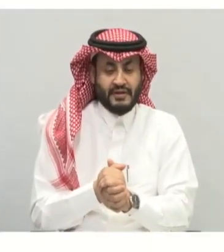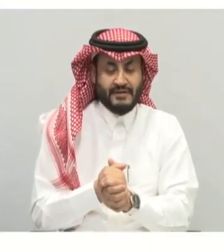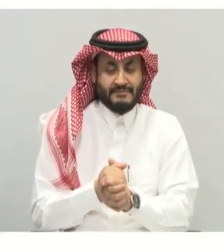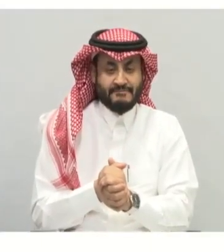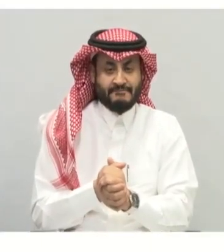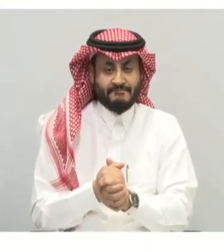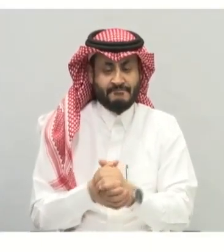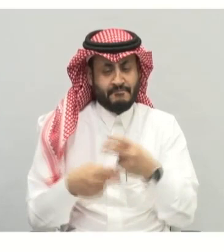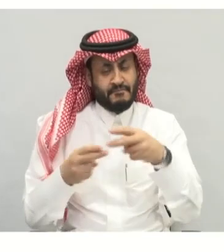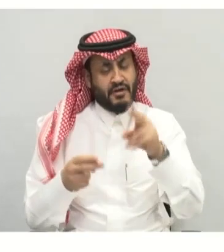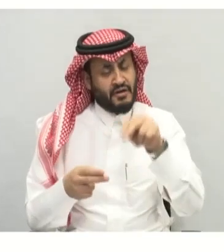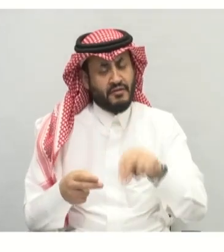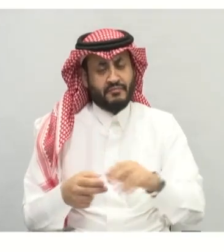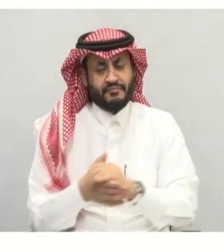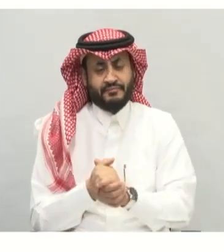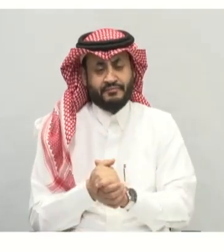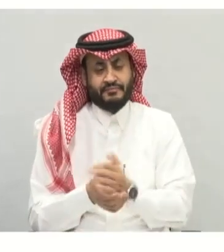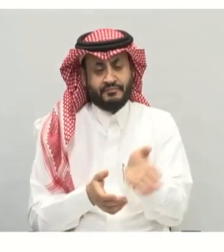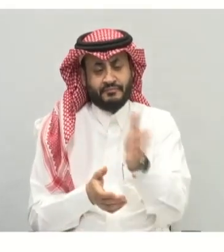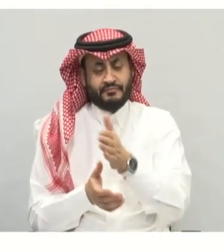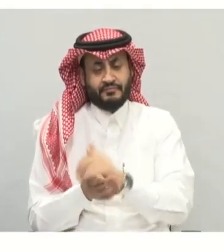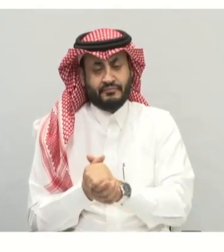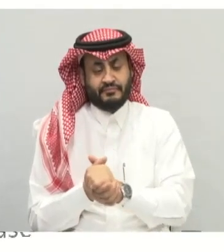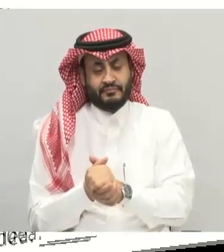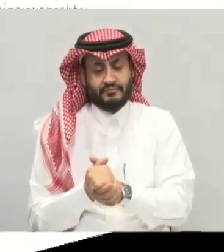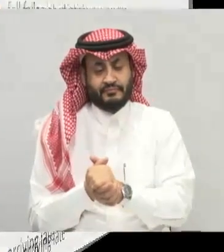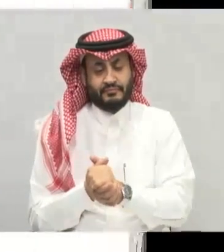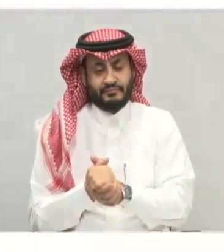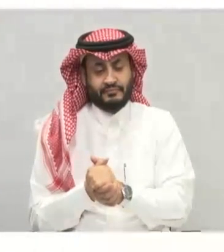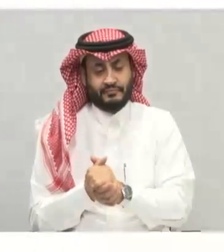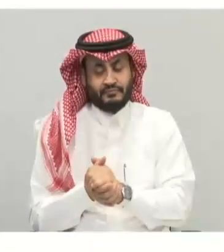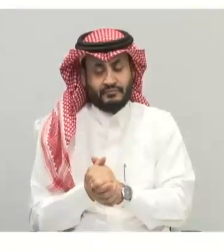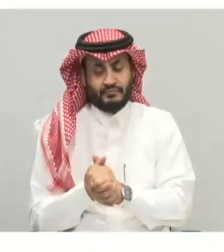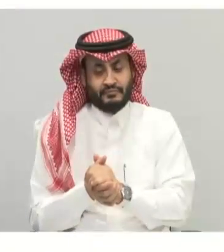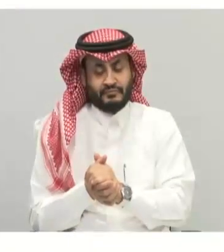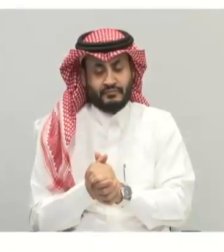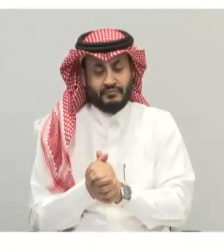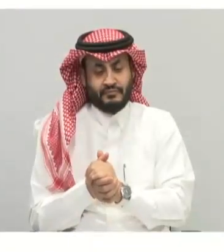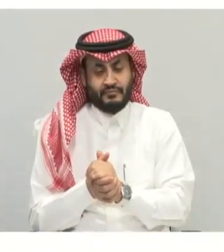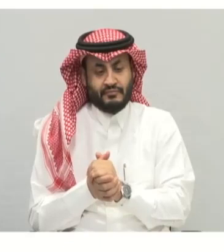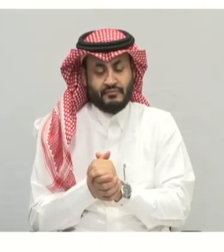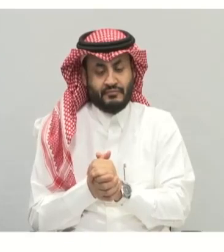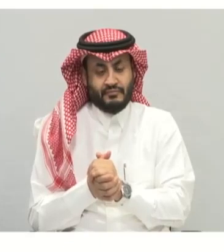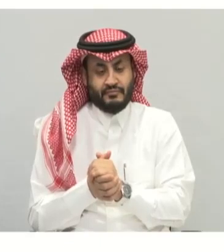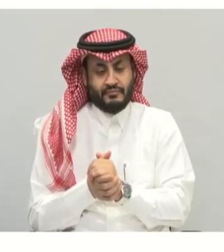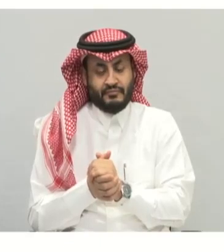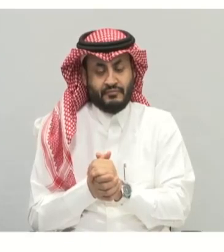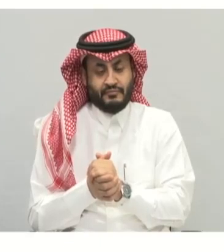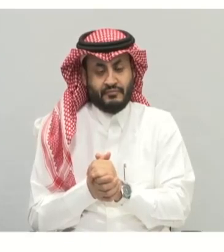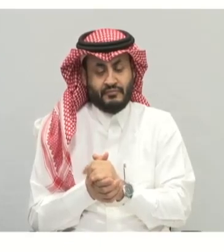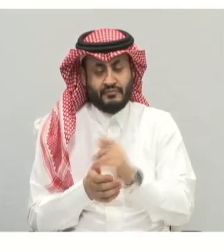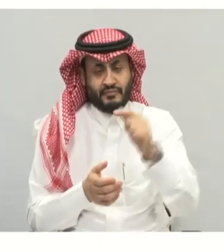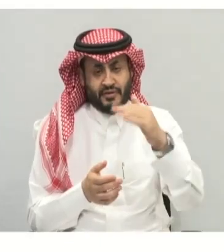use both of them as well also we continue this by doing the